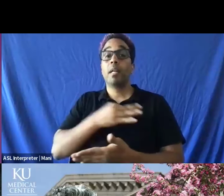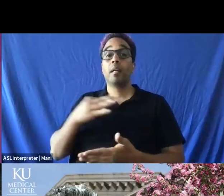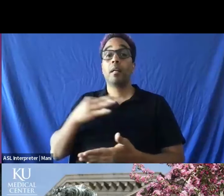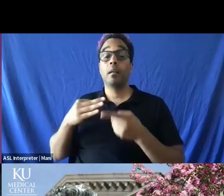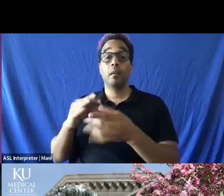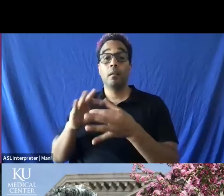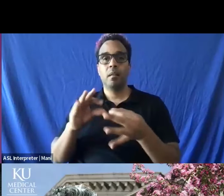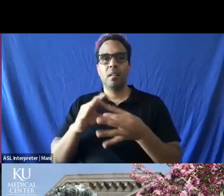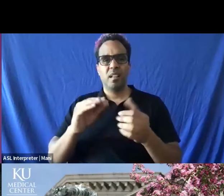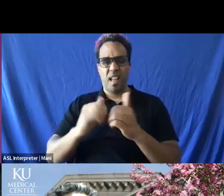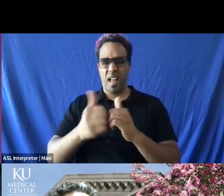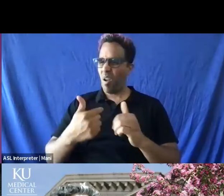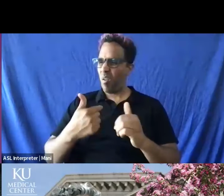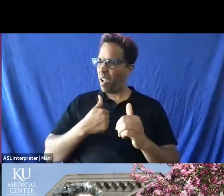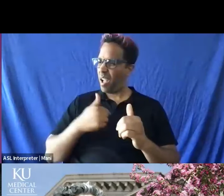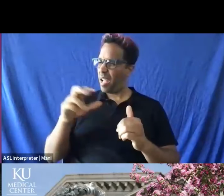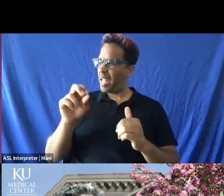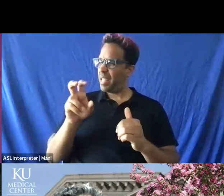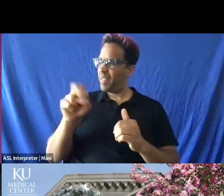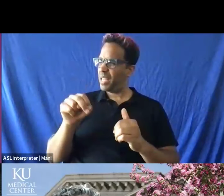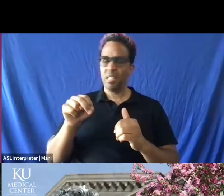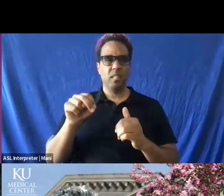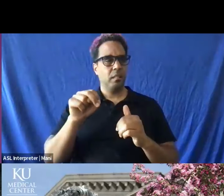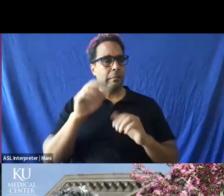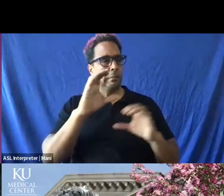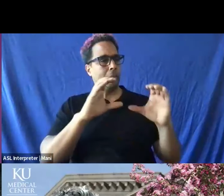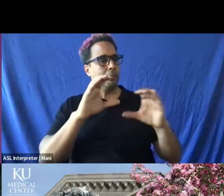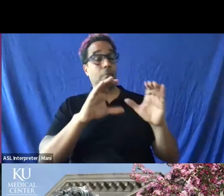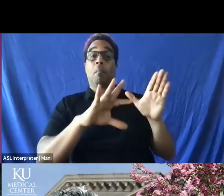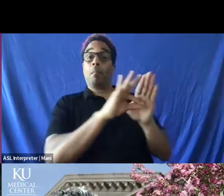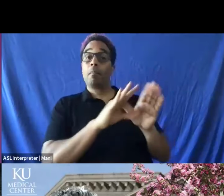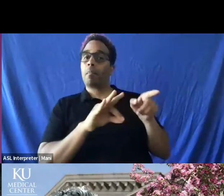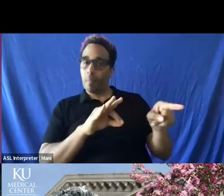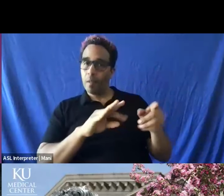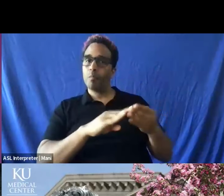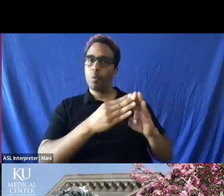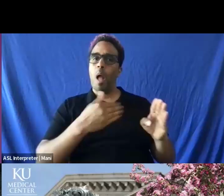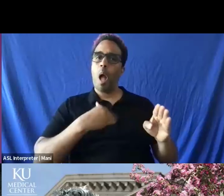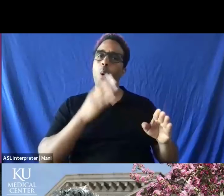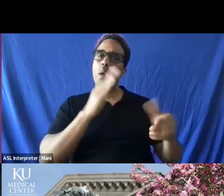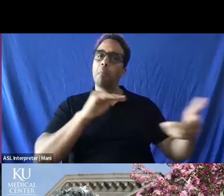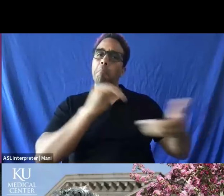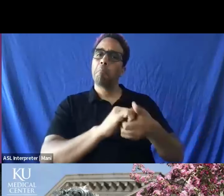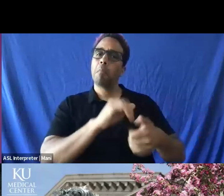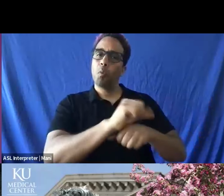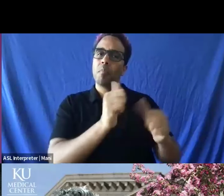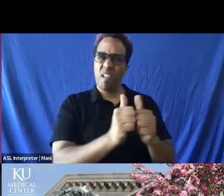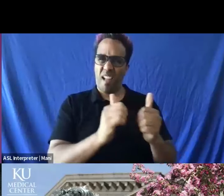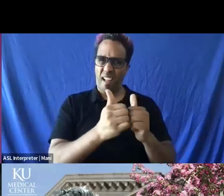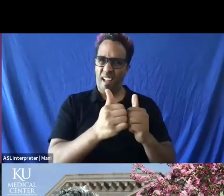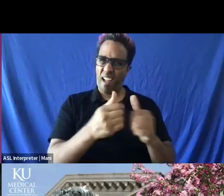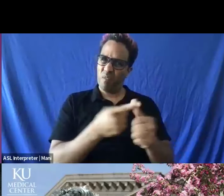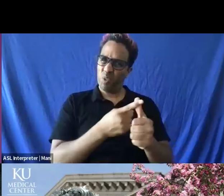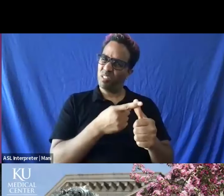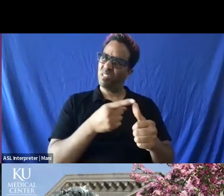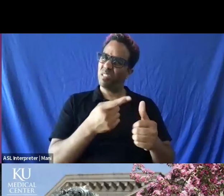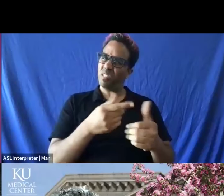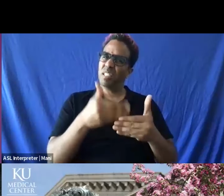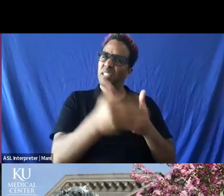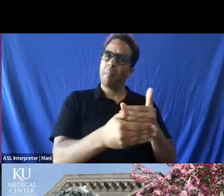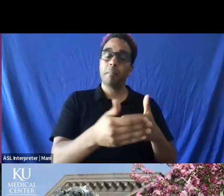identify a community with which I can work? And the notion of what